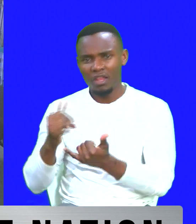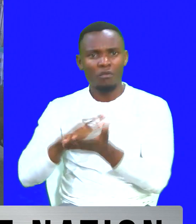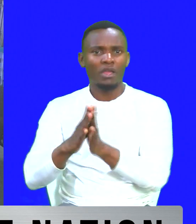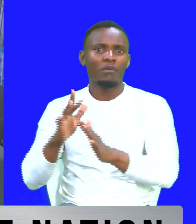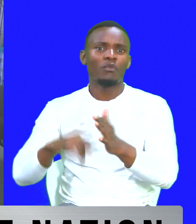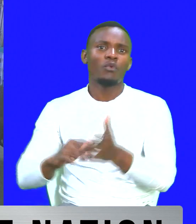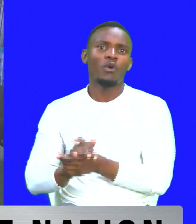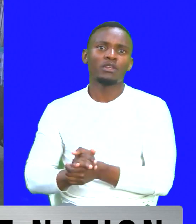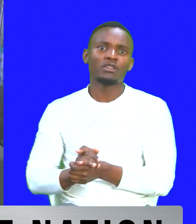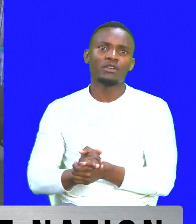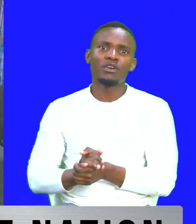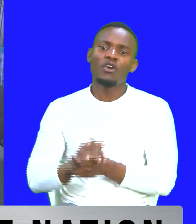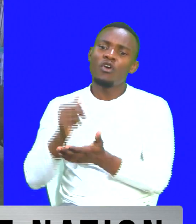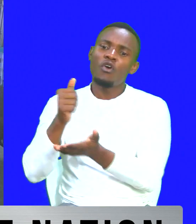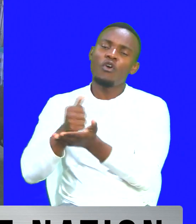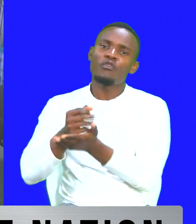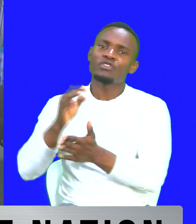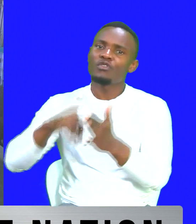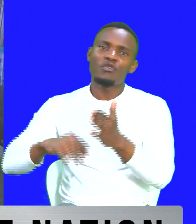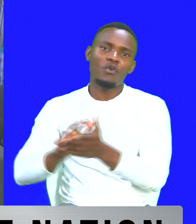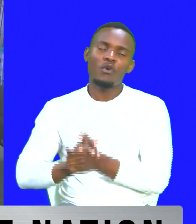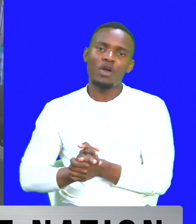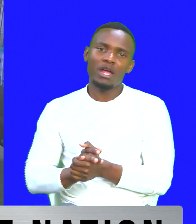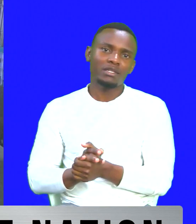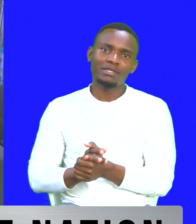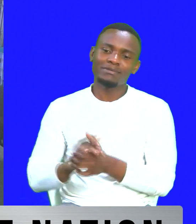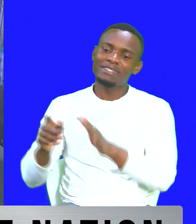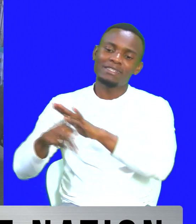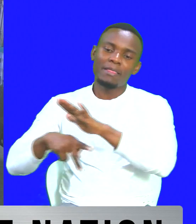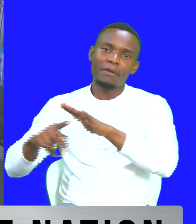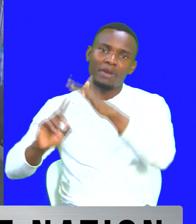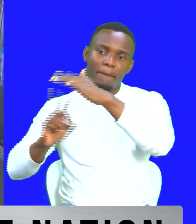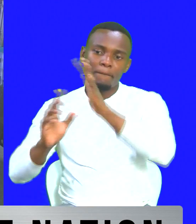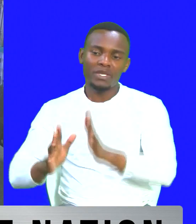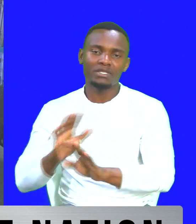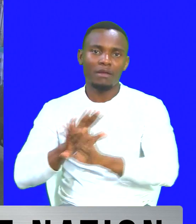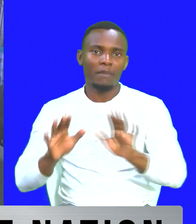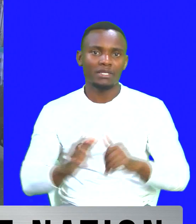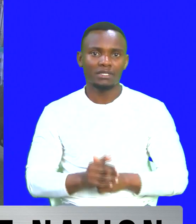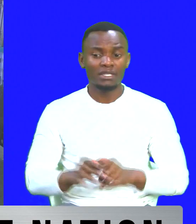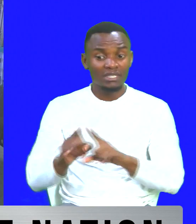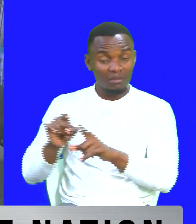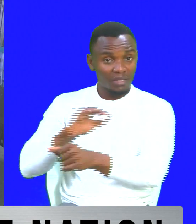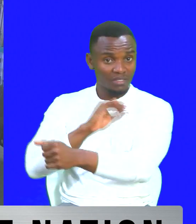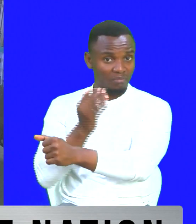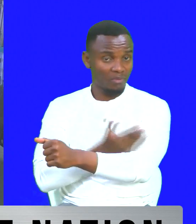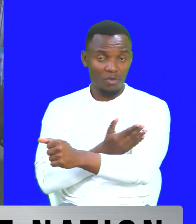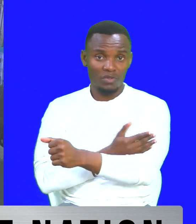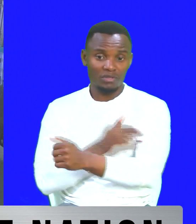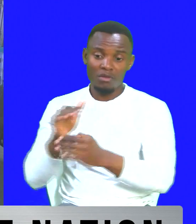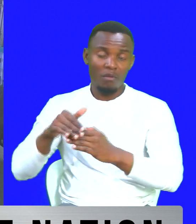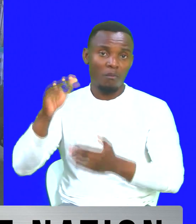of the prime minister. Okay. Powers zake ni kama zimepita za DP. I don't know. Okay. In my